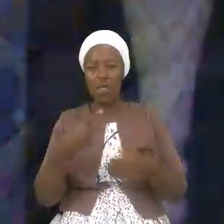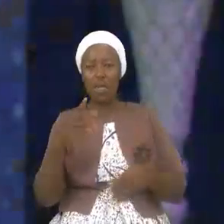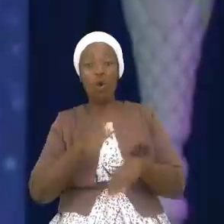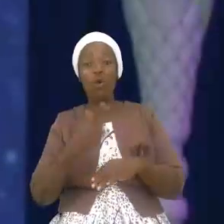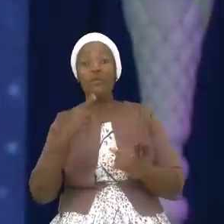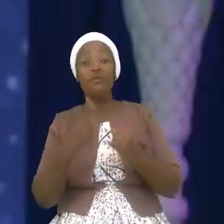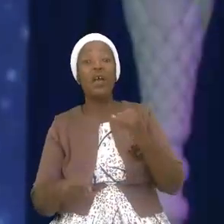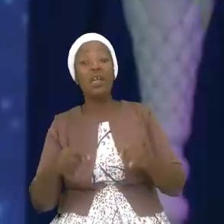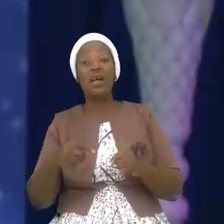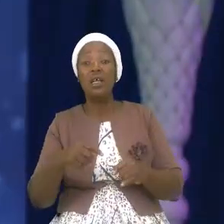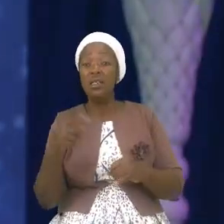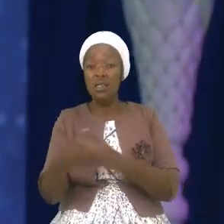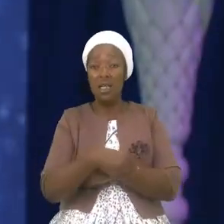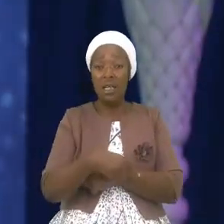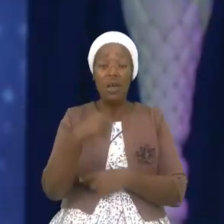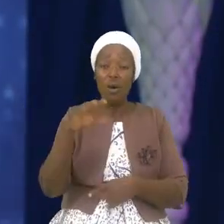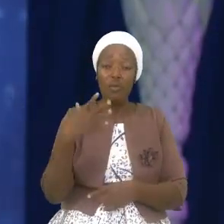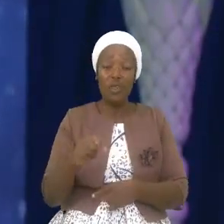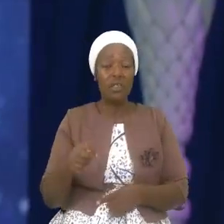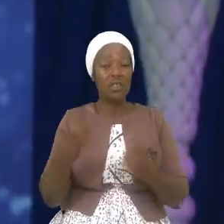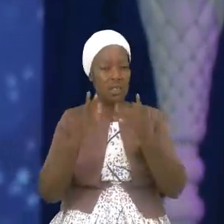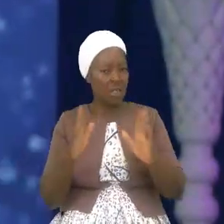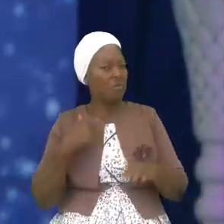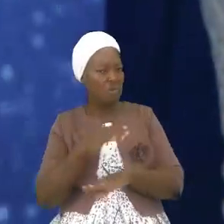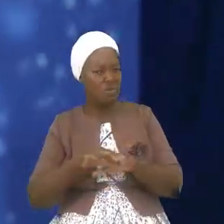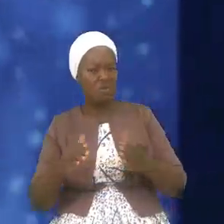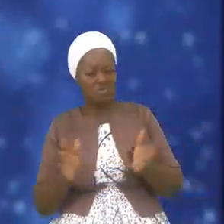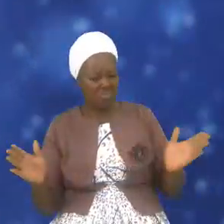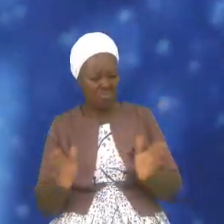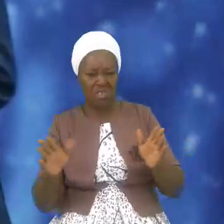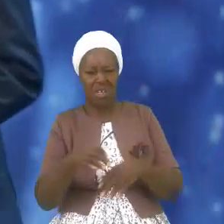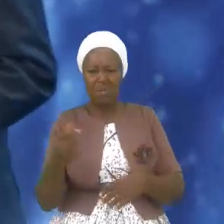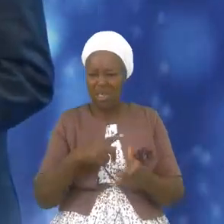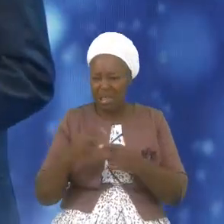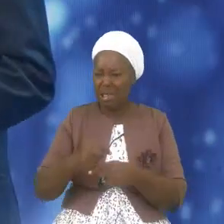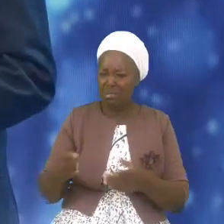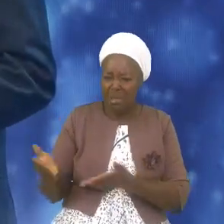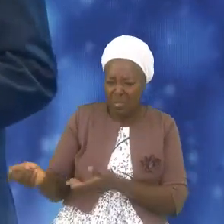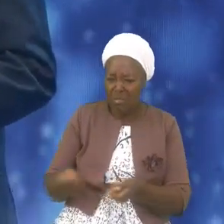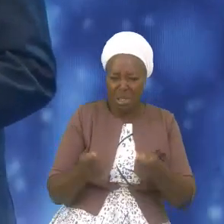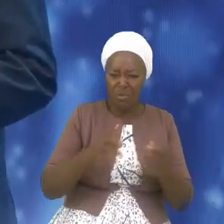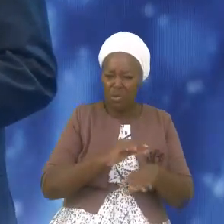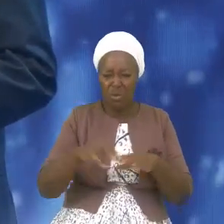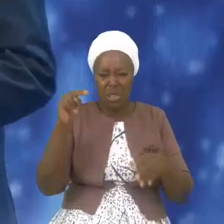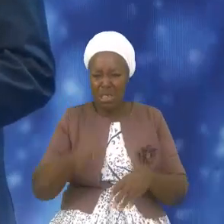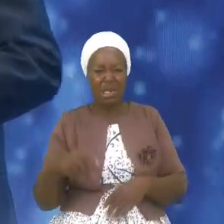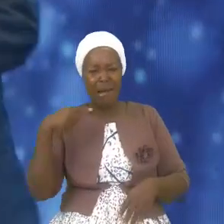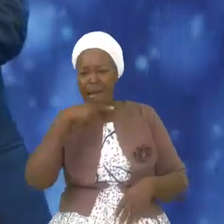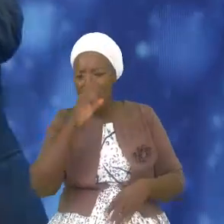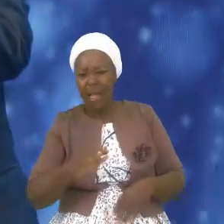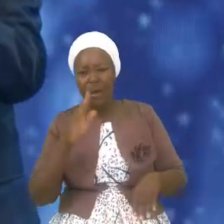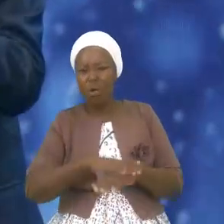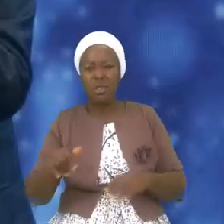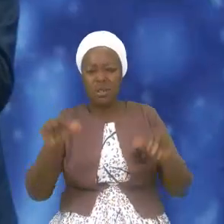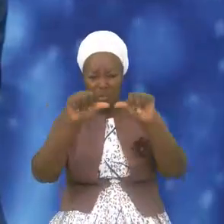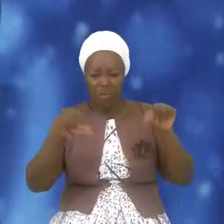motivators. We don't need liars on the pulpit. We don't need people that will perch sinners at the back on the pulpit.